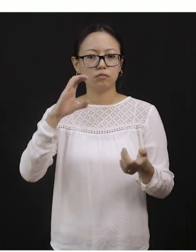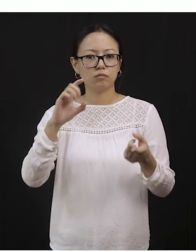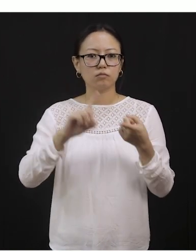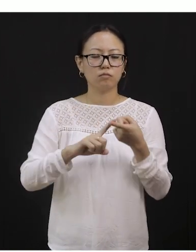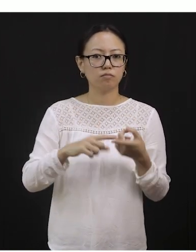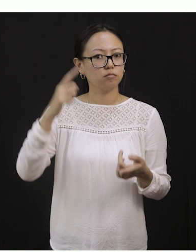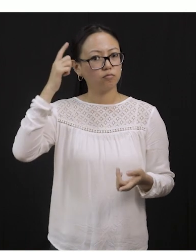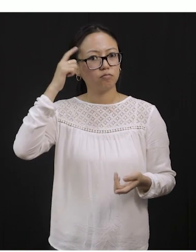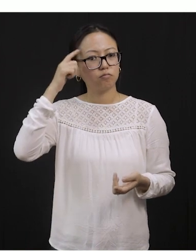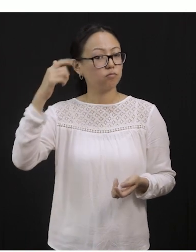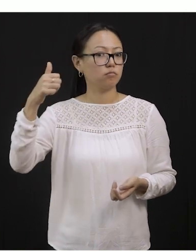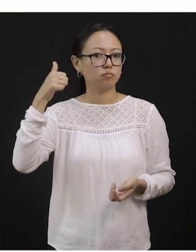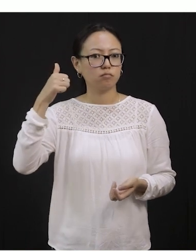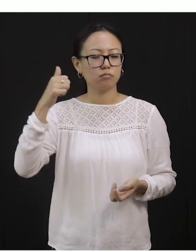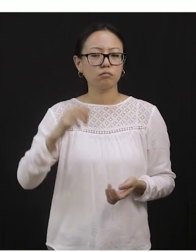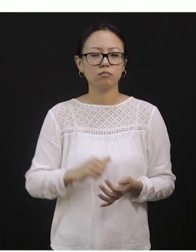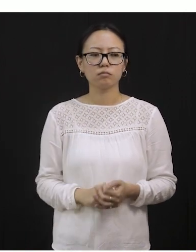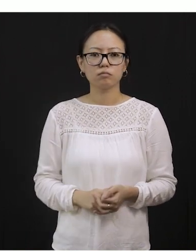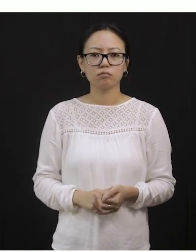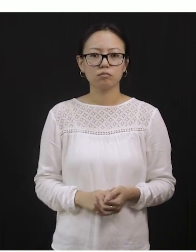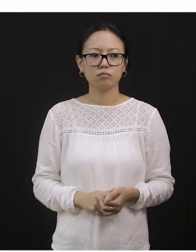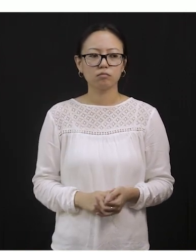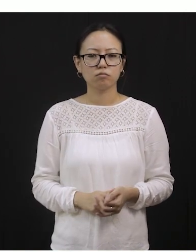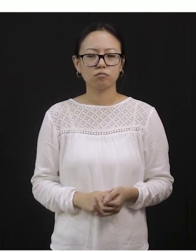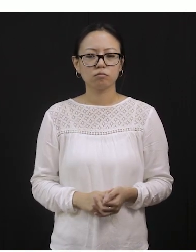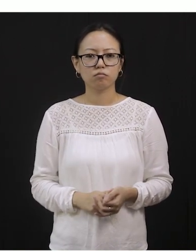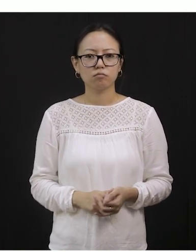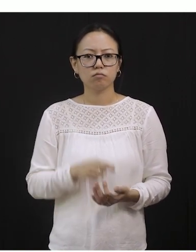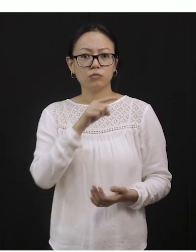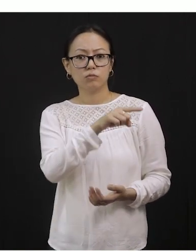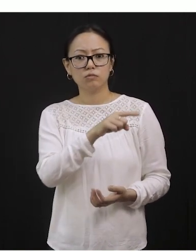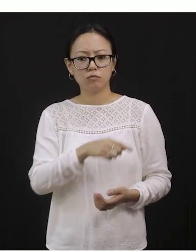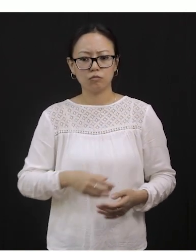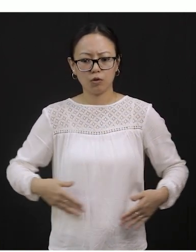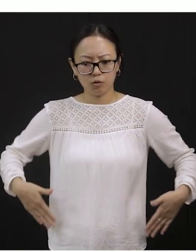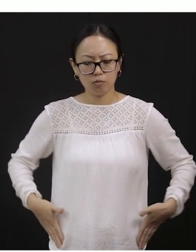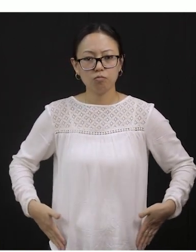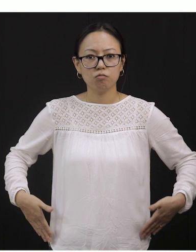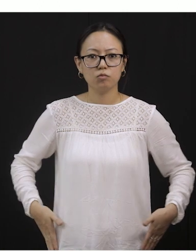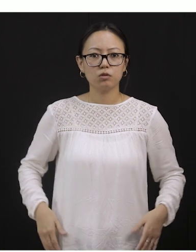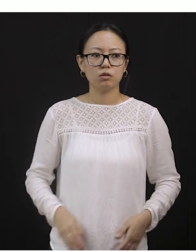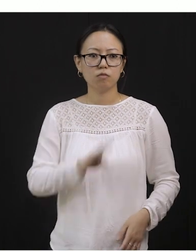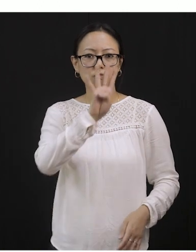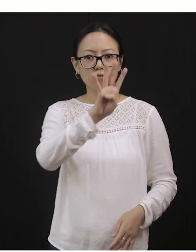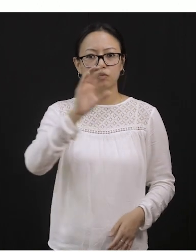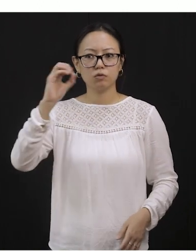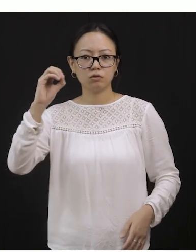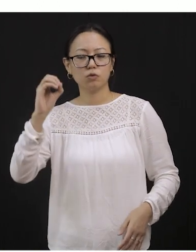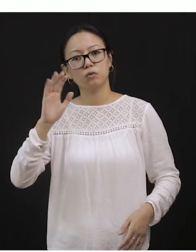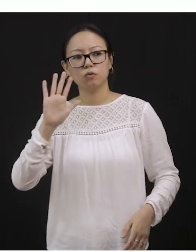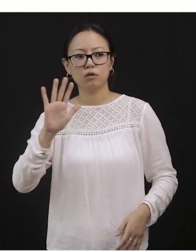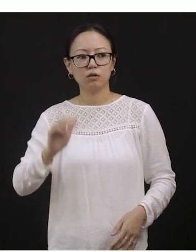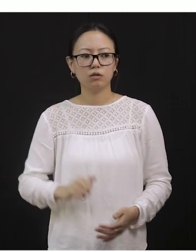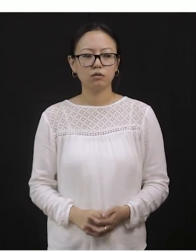in technology. And you know, Doraemon, he has a 40 pocket. Remember 40 pocket? Okay, 40 pocket. And out